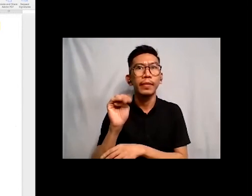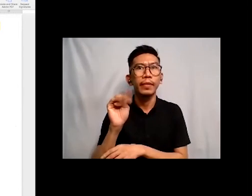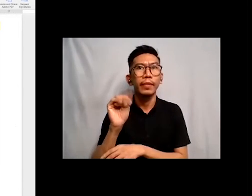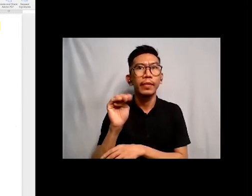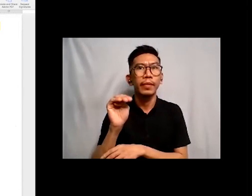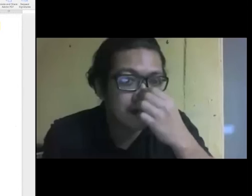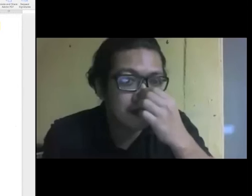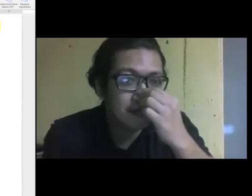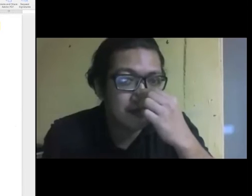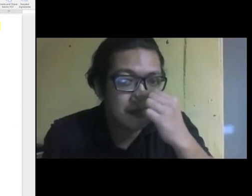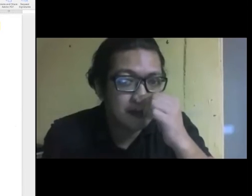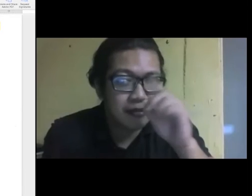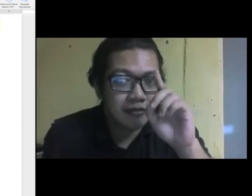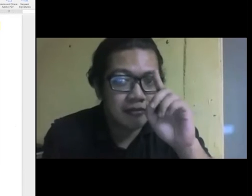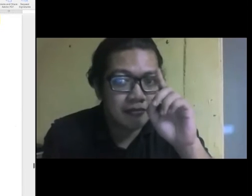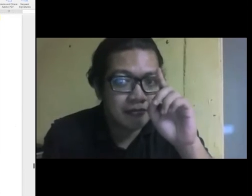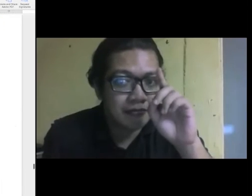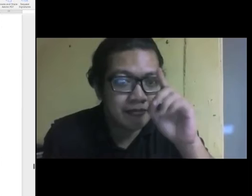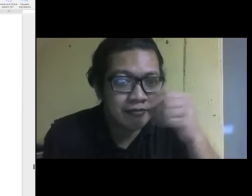Nat, take it away.